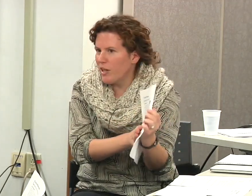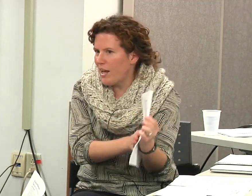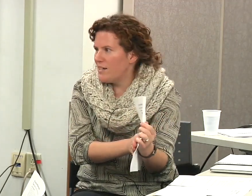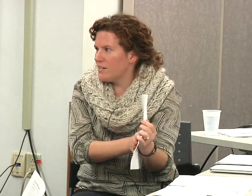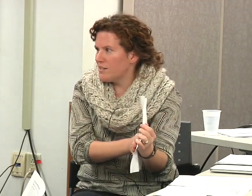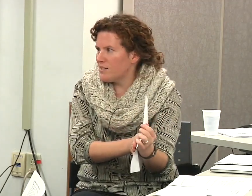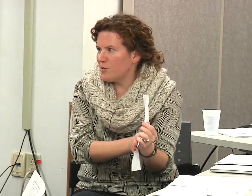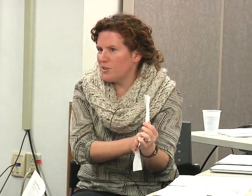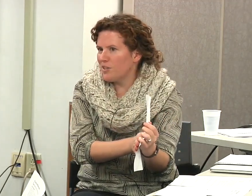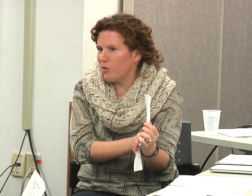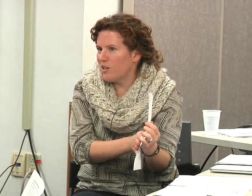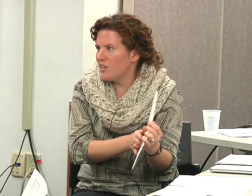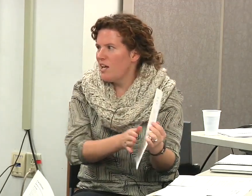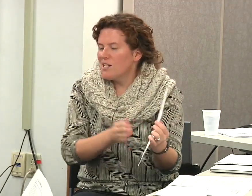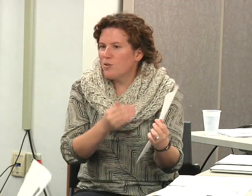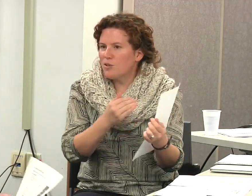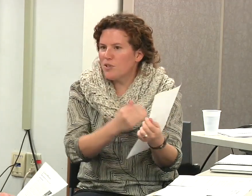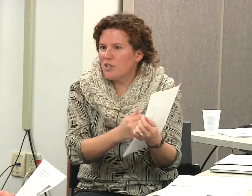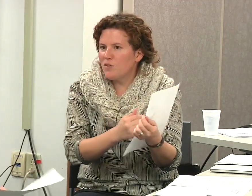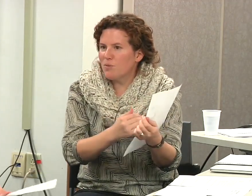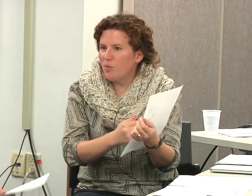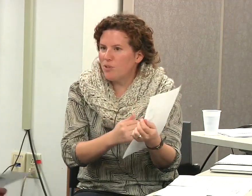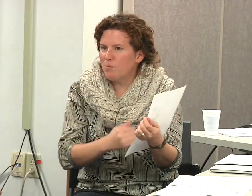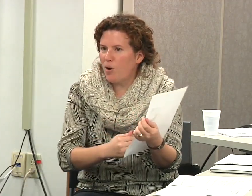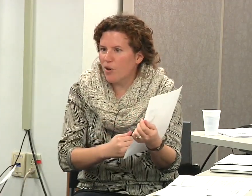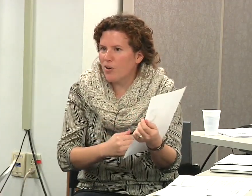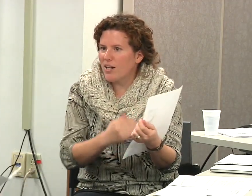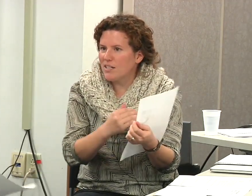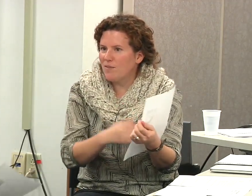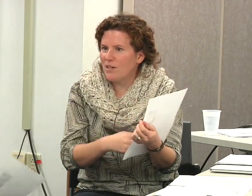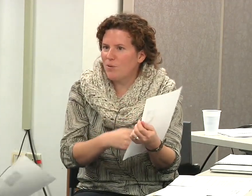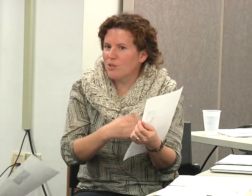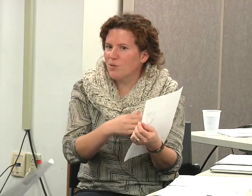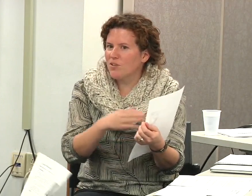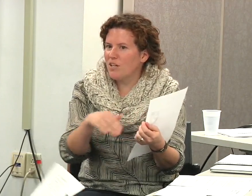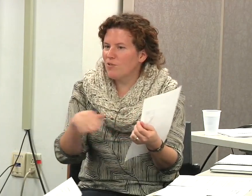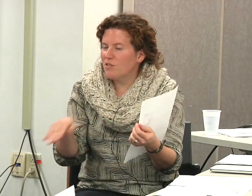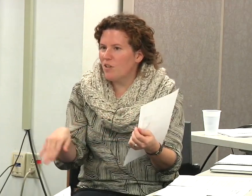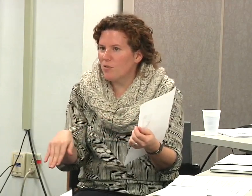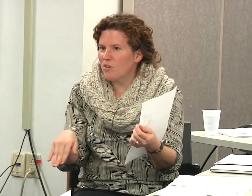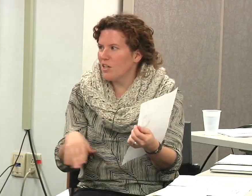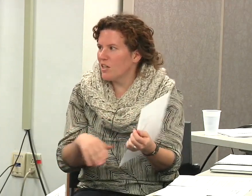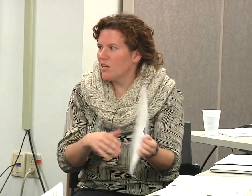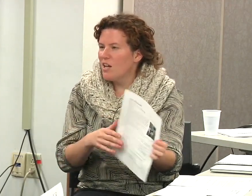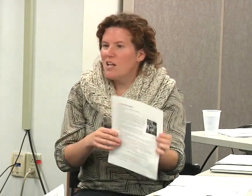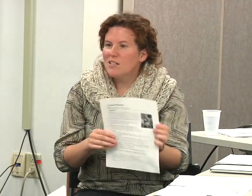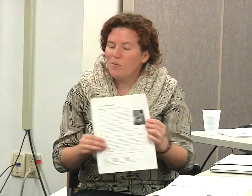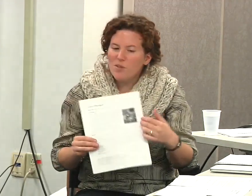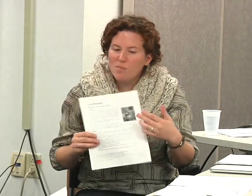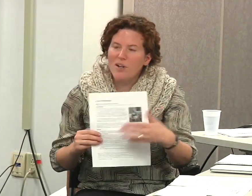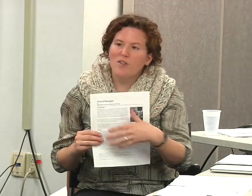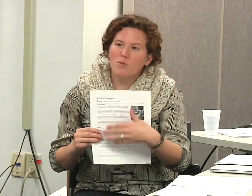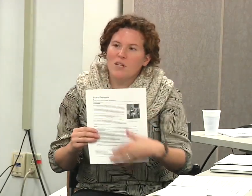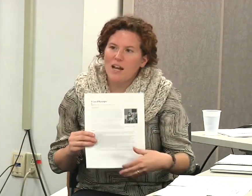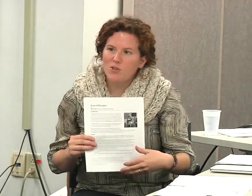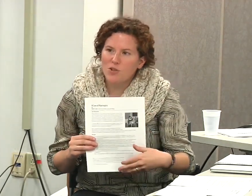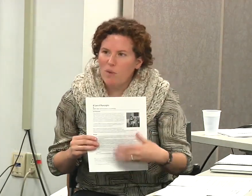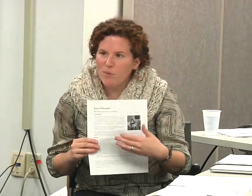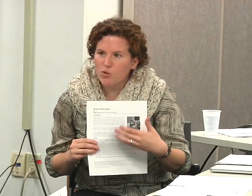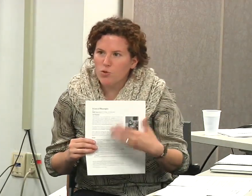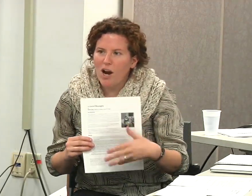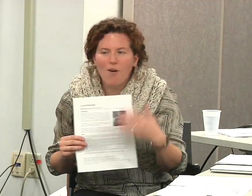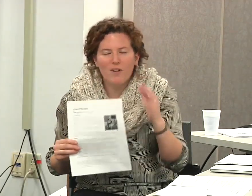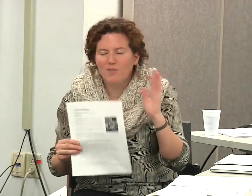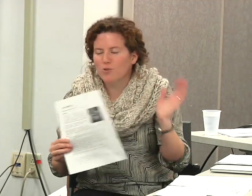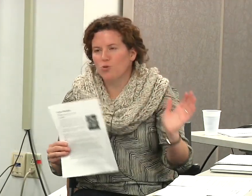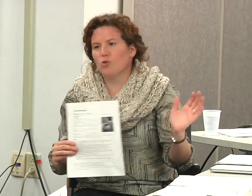don't want them to read ahead necessarily, right? So especially if it's a multi-part activity where it's going, then do this other thing, some of them might not just be